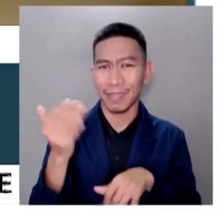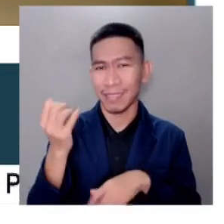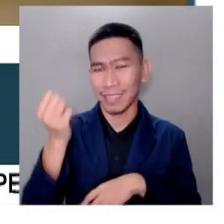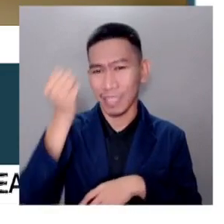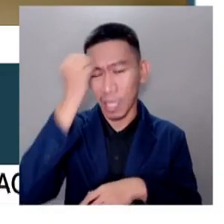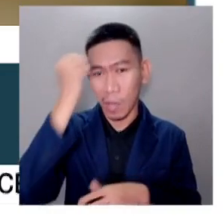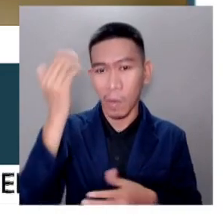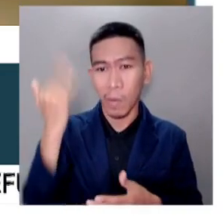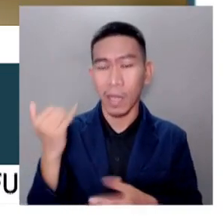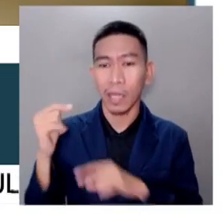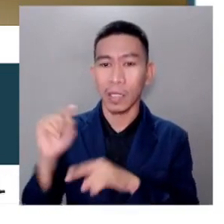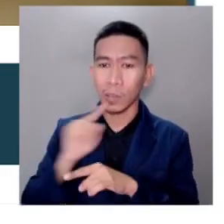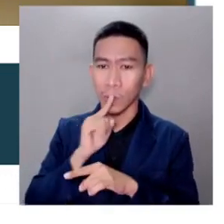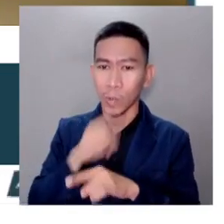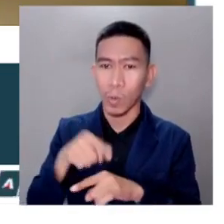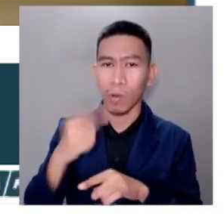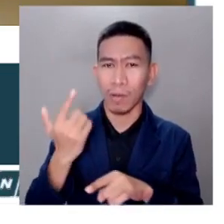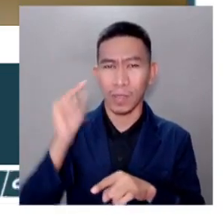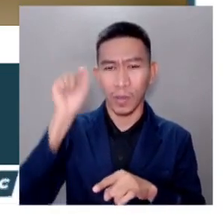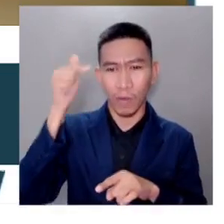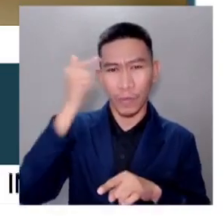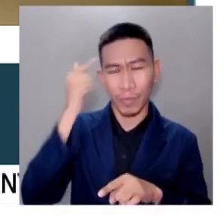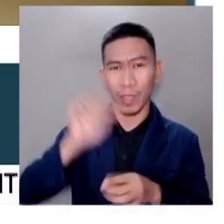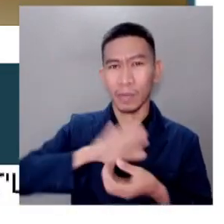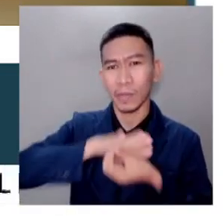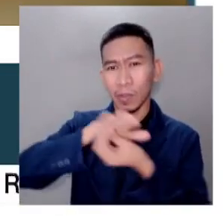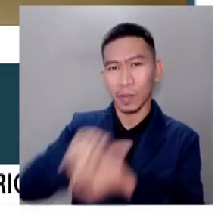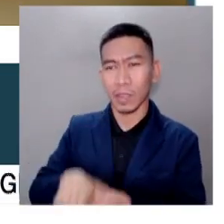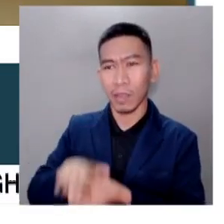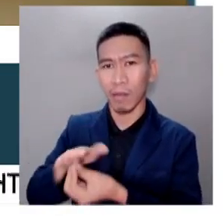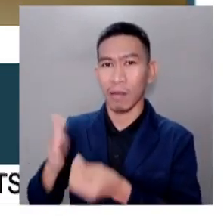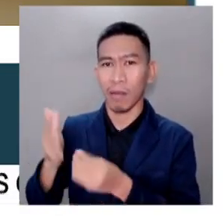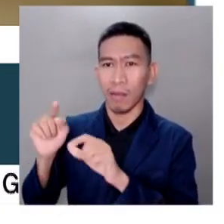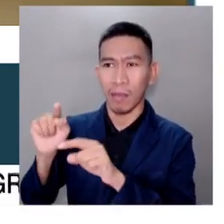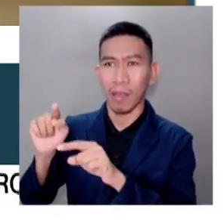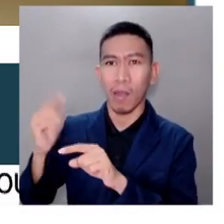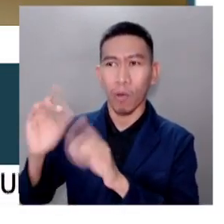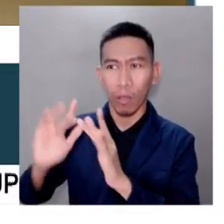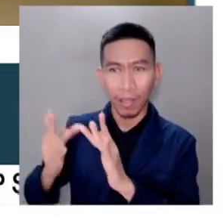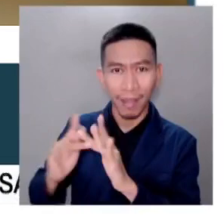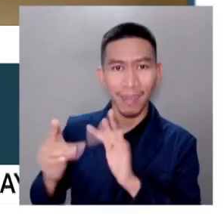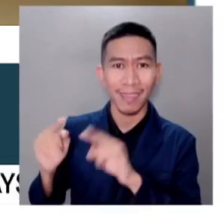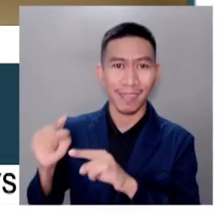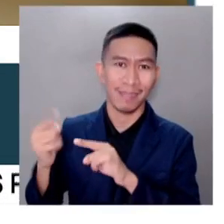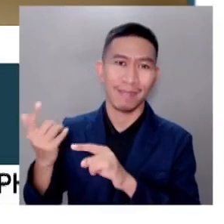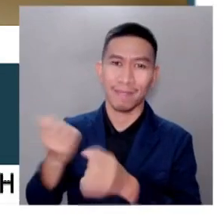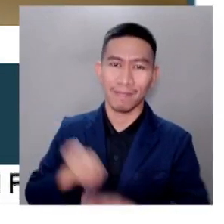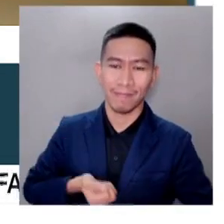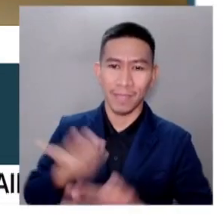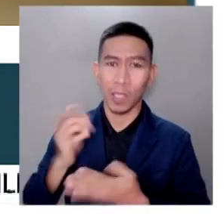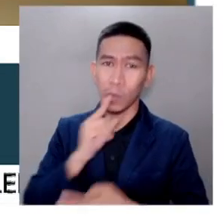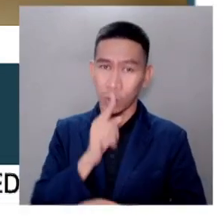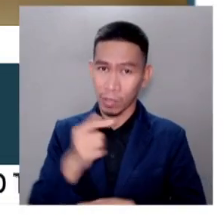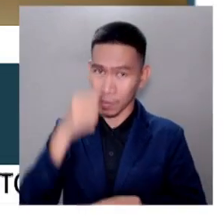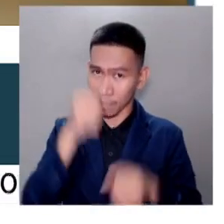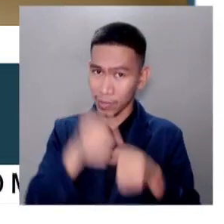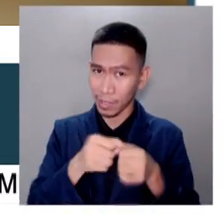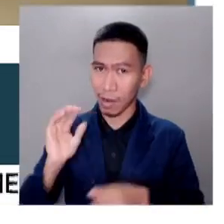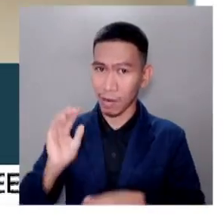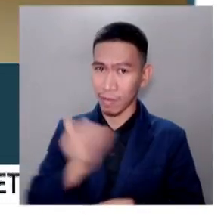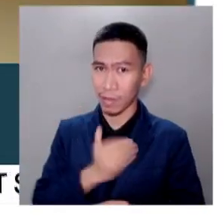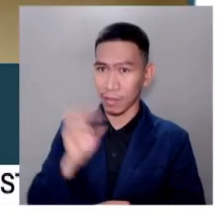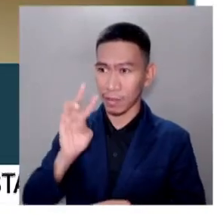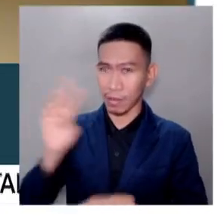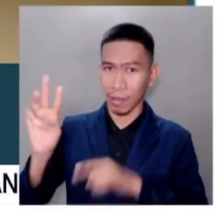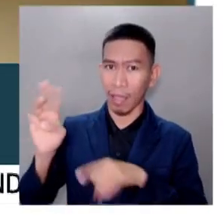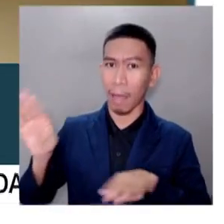been preventing and suppressing our presence online. Remember, our website was blocked last week by the NTC.